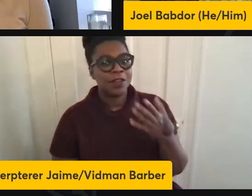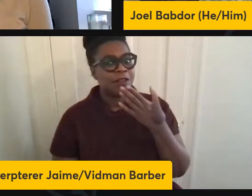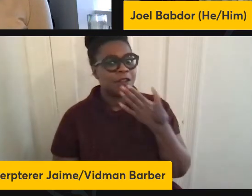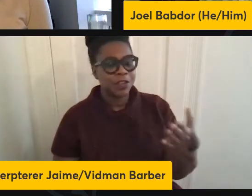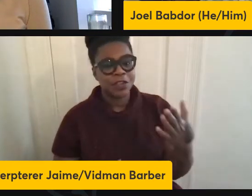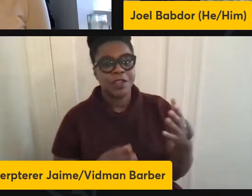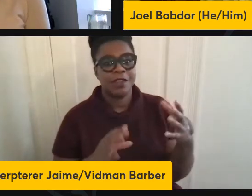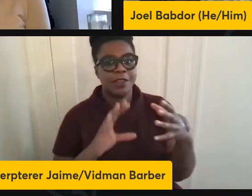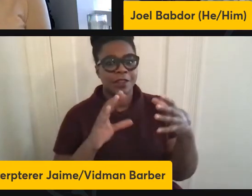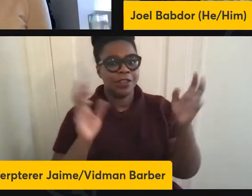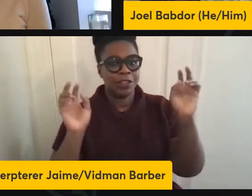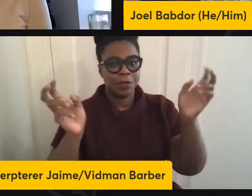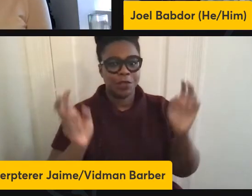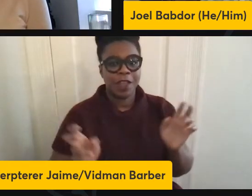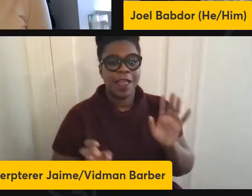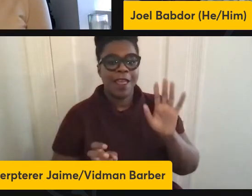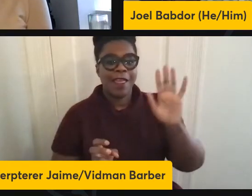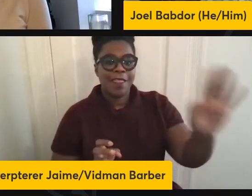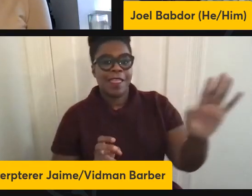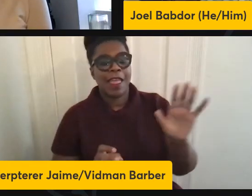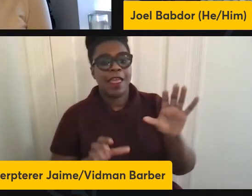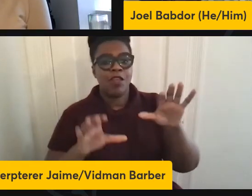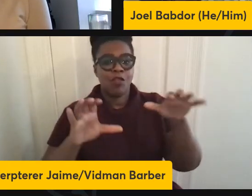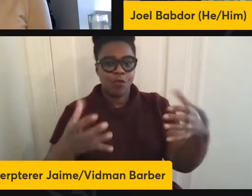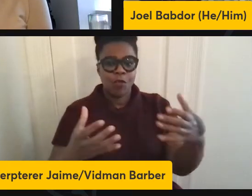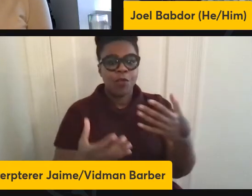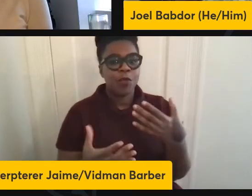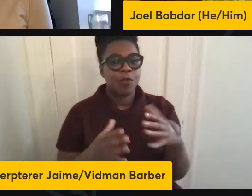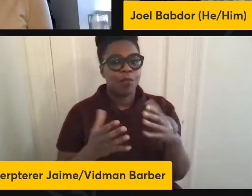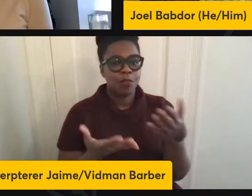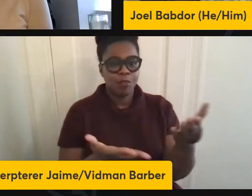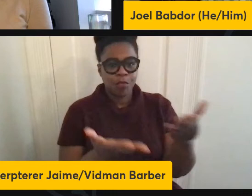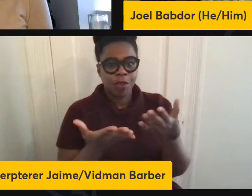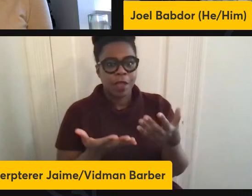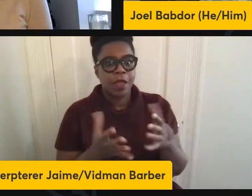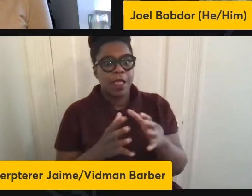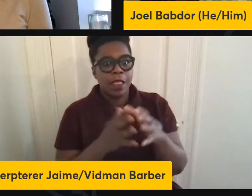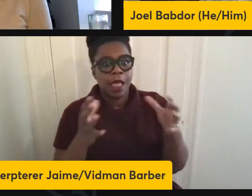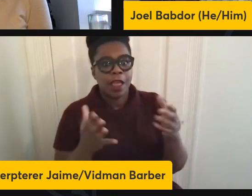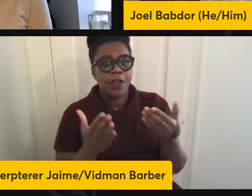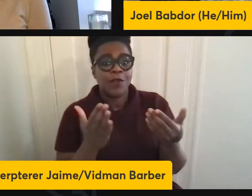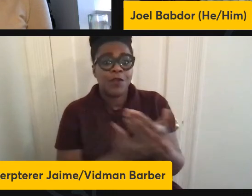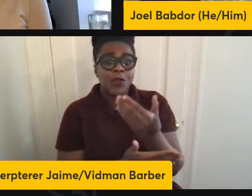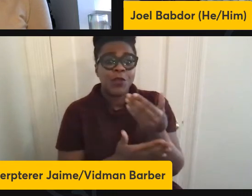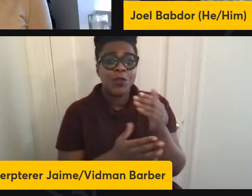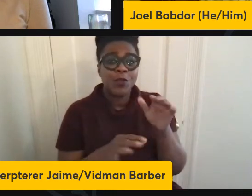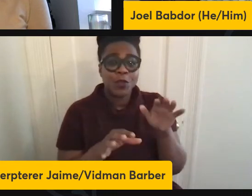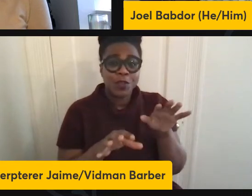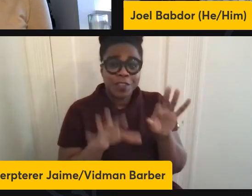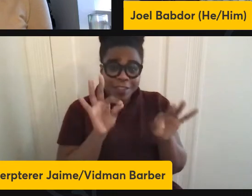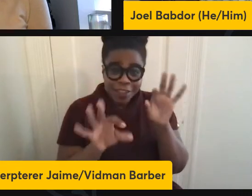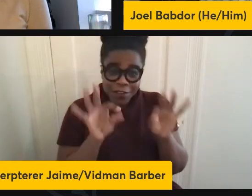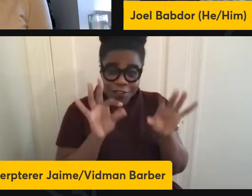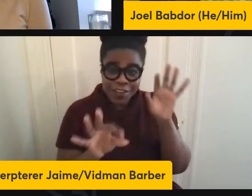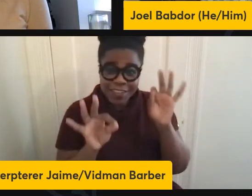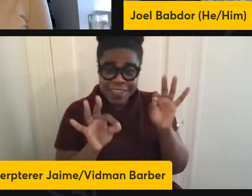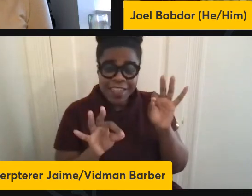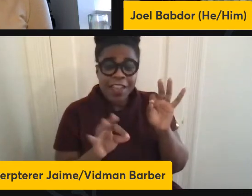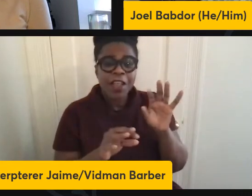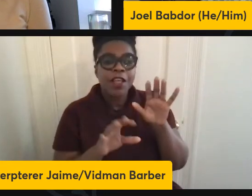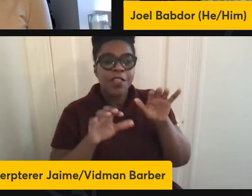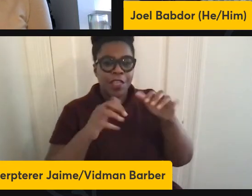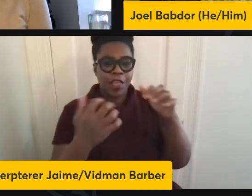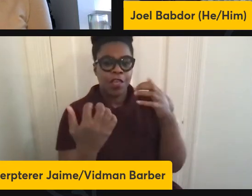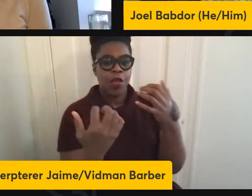that I'm sure is going to bring a lot of new, interesting discoveries. I'll take some questions from the